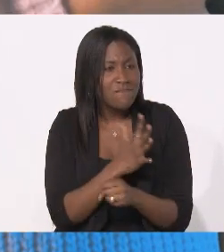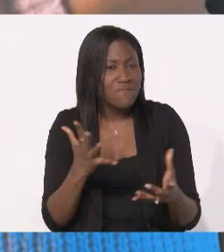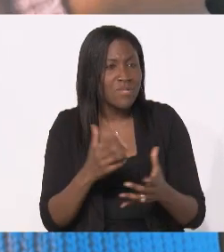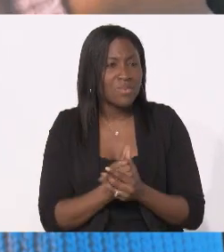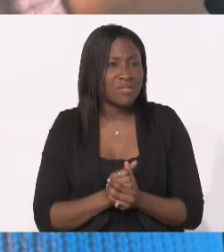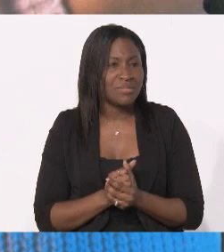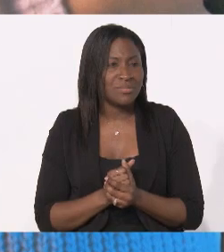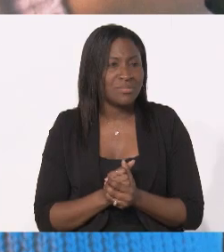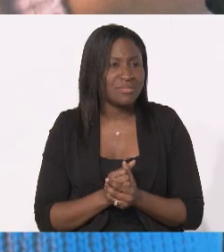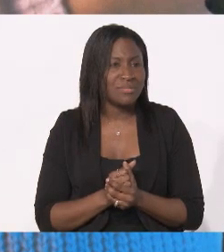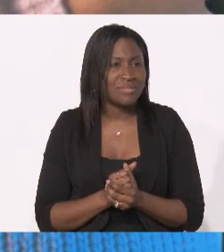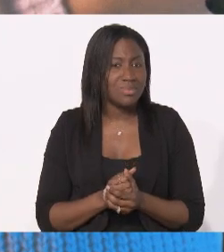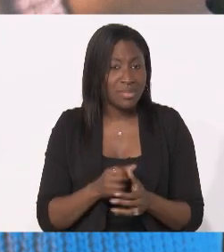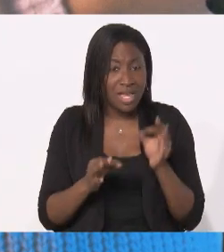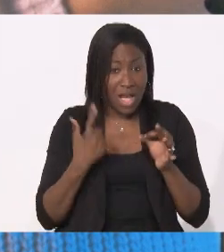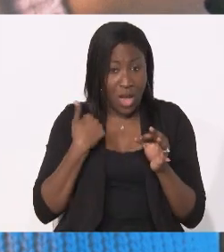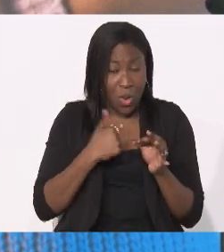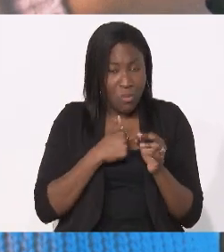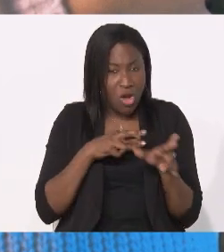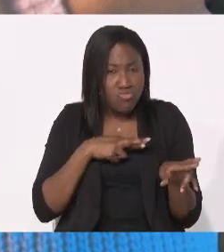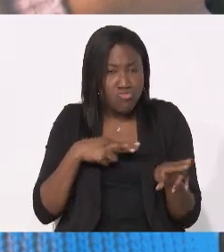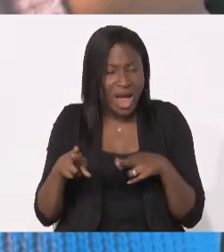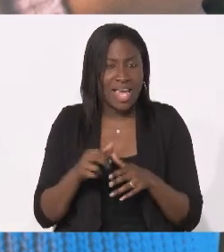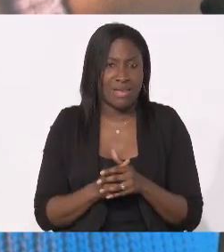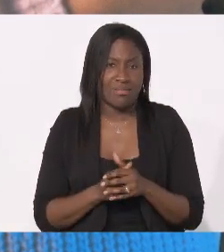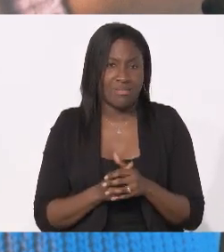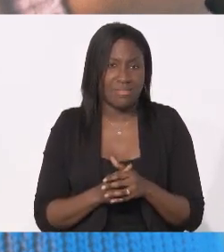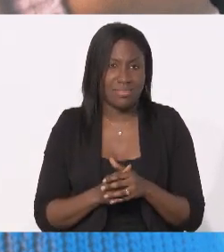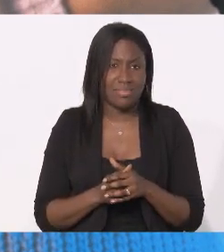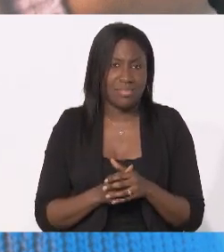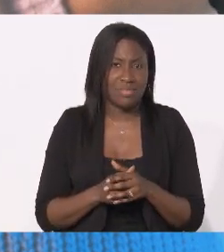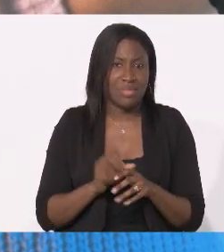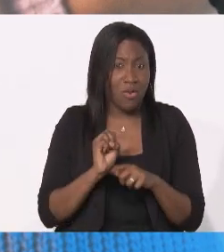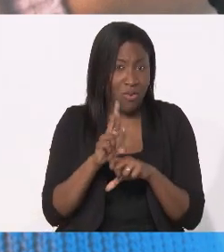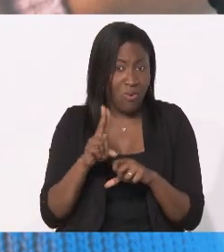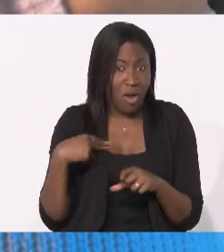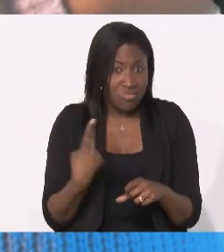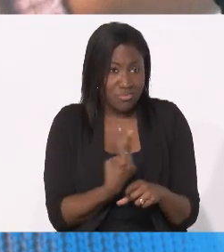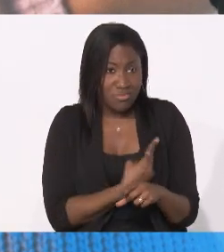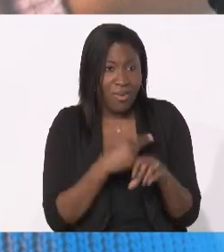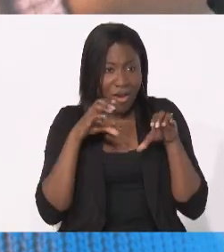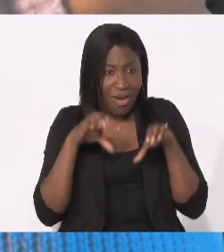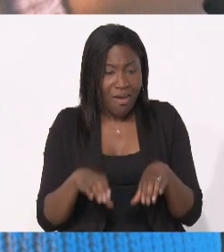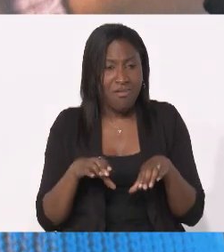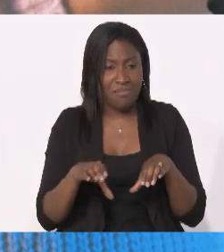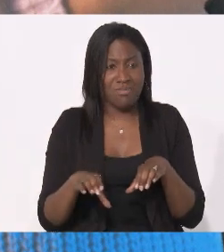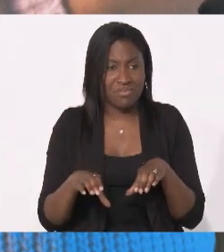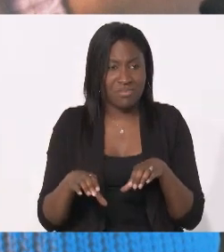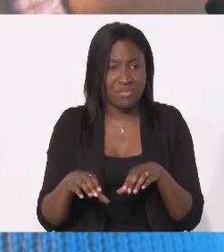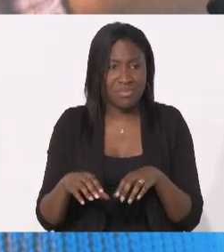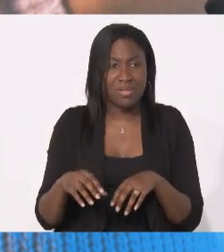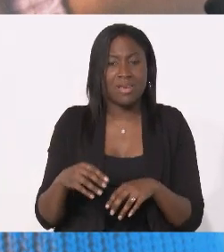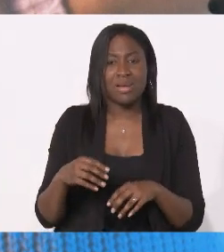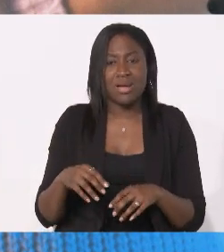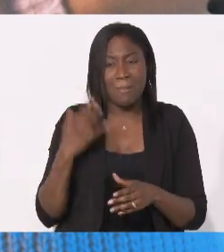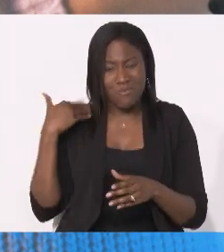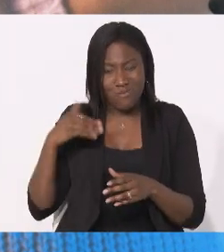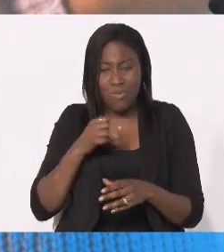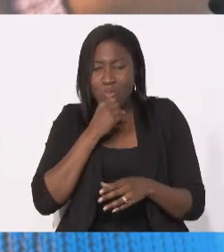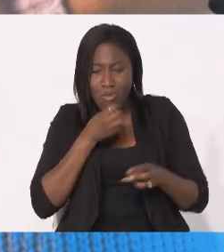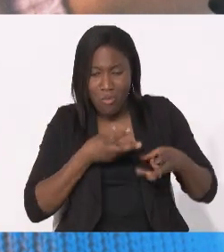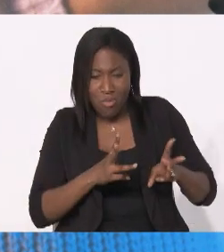far between. That kind of relationship with friends. I mean, that's one thing, but there are few. We don't get sponsors. The